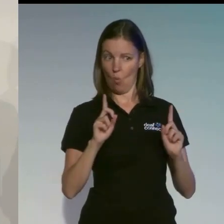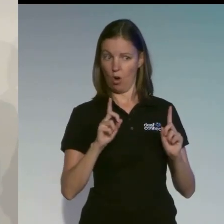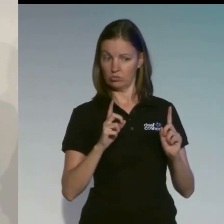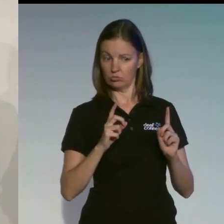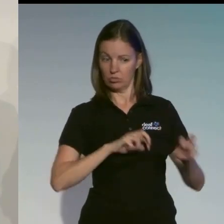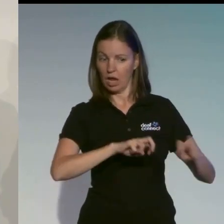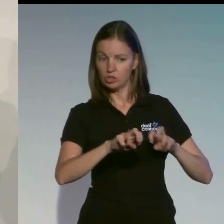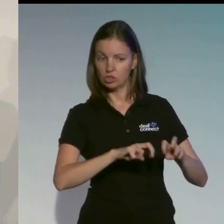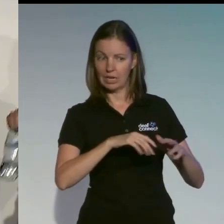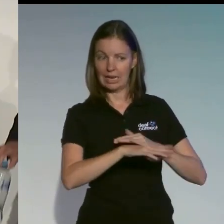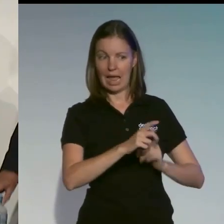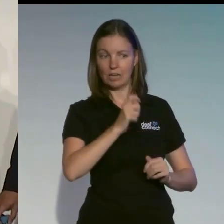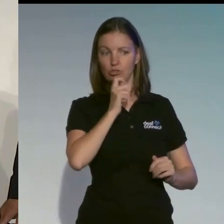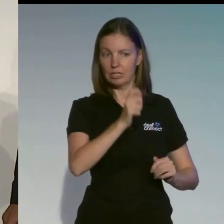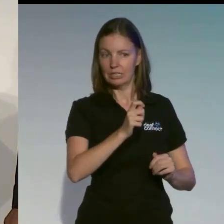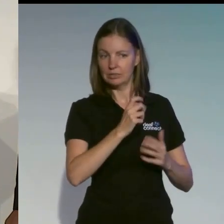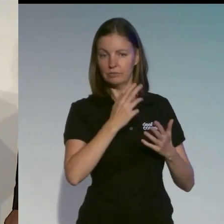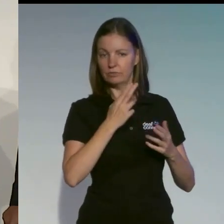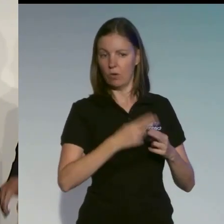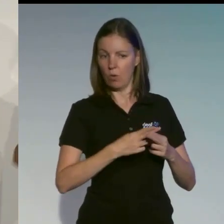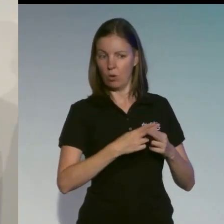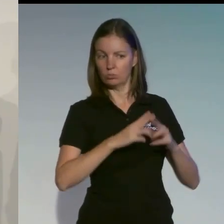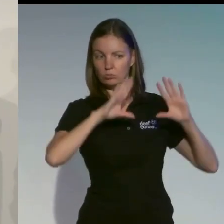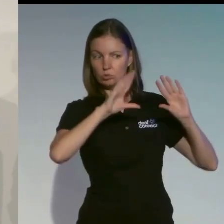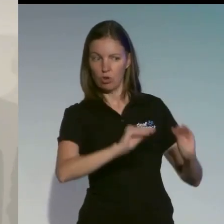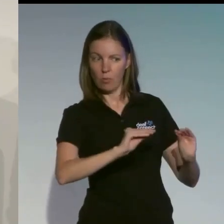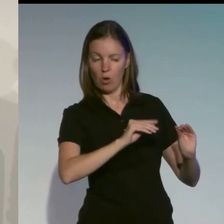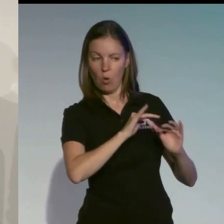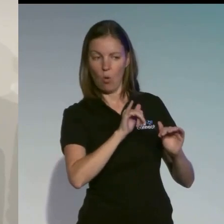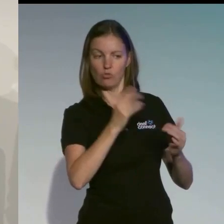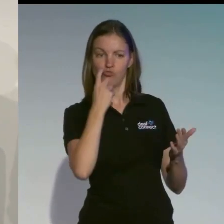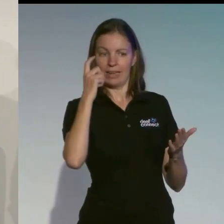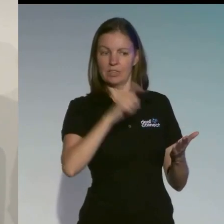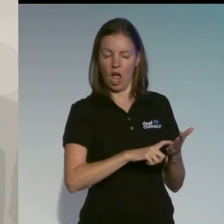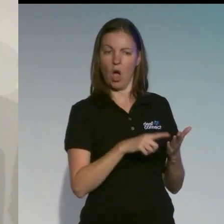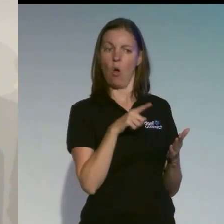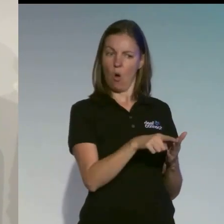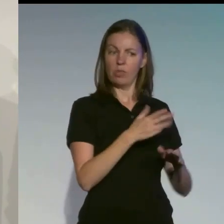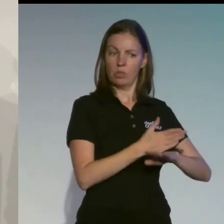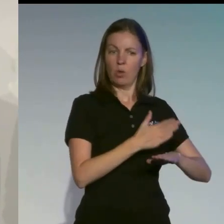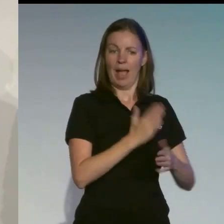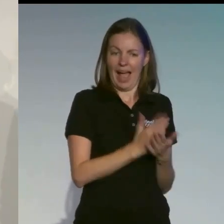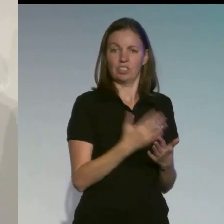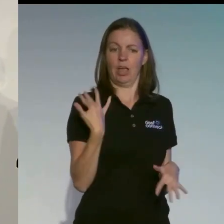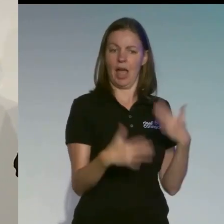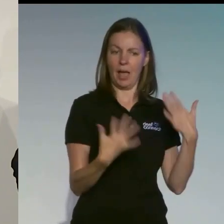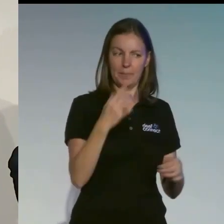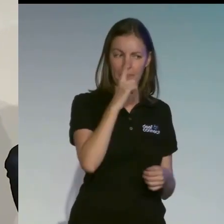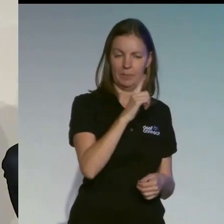being taken in Hungary amongst the therapeutic profession to recognise the harm? Is there any good